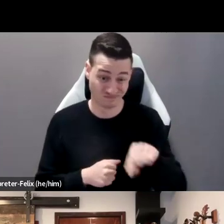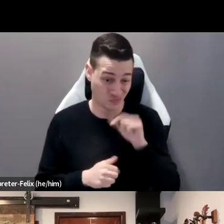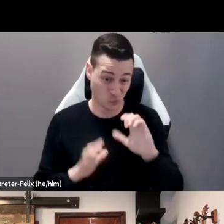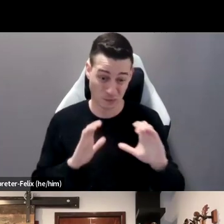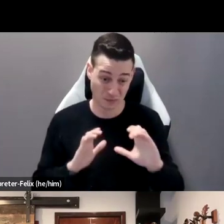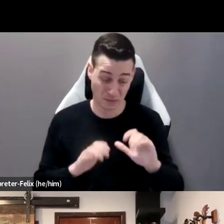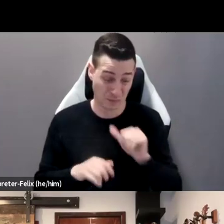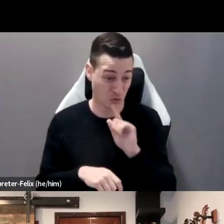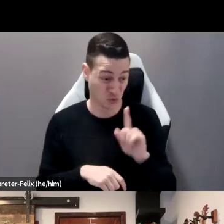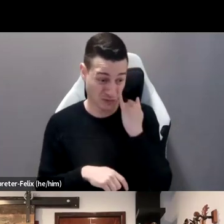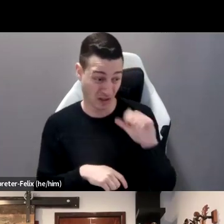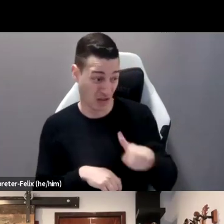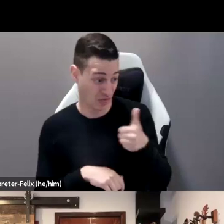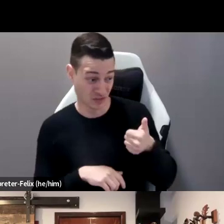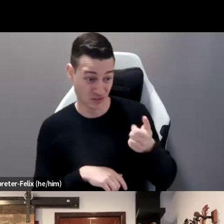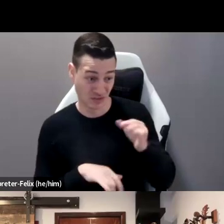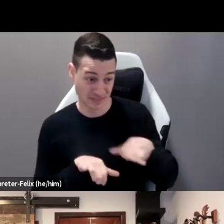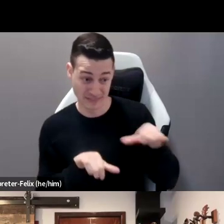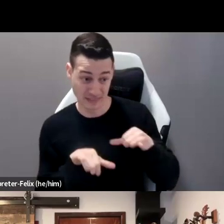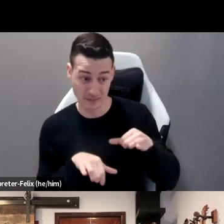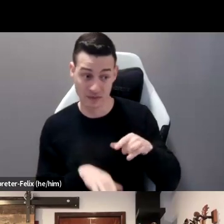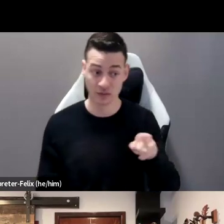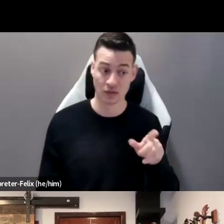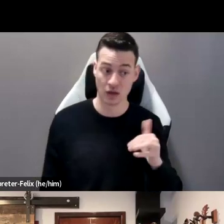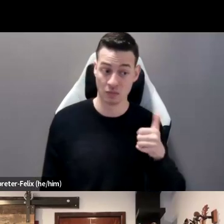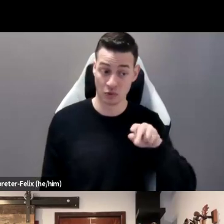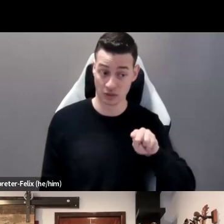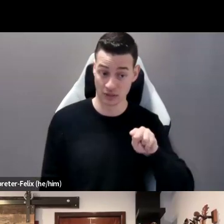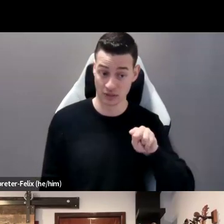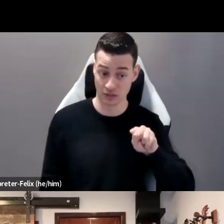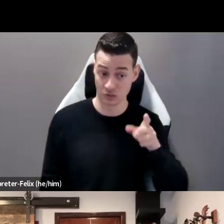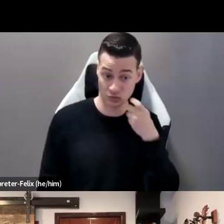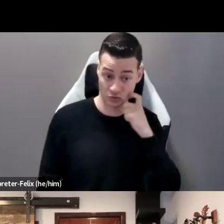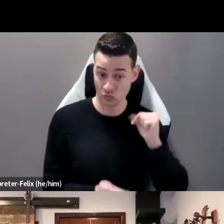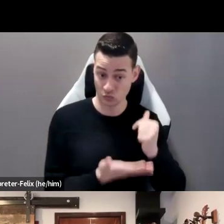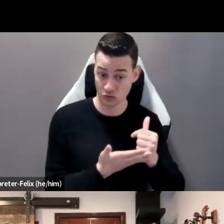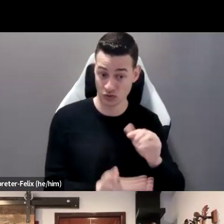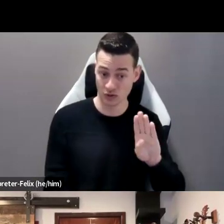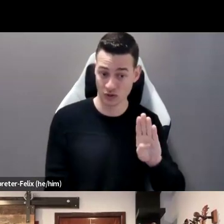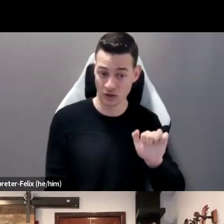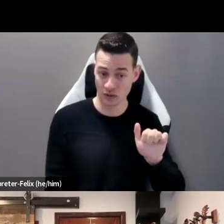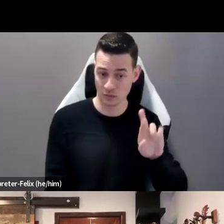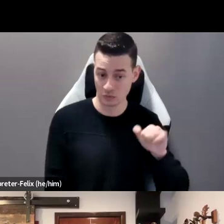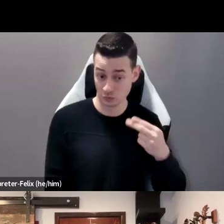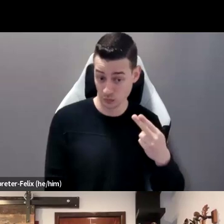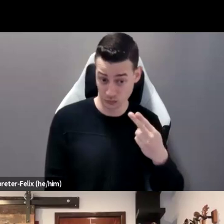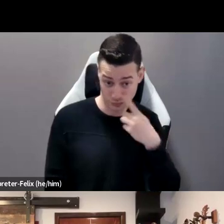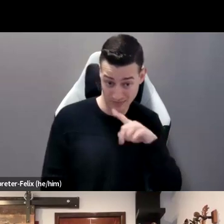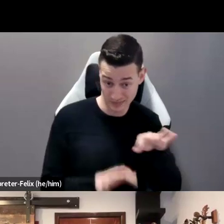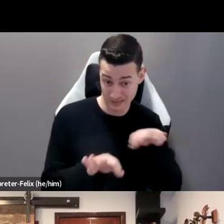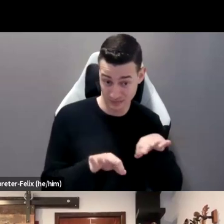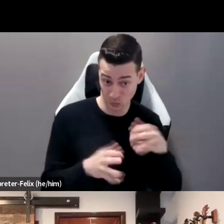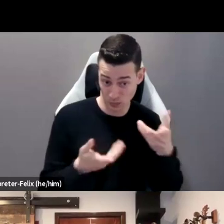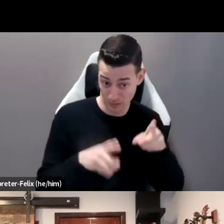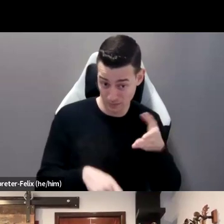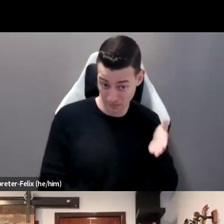Merlin, one of our panelists, just graduated from Baruch. And so Merlin, I wonder if you can you give us what's